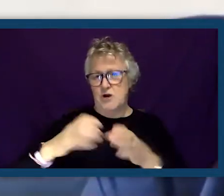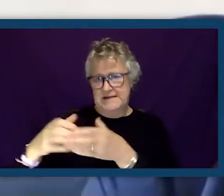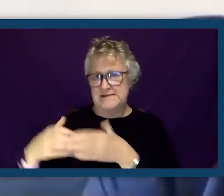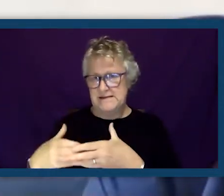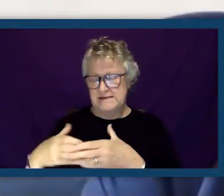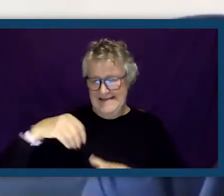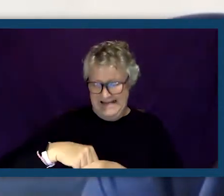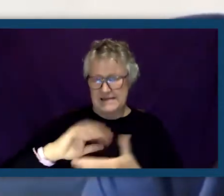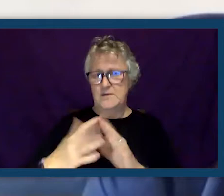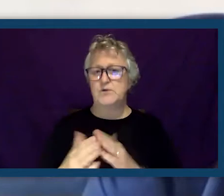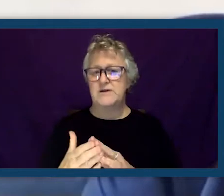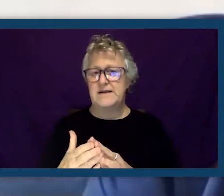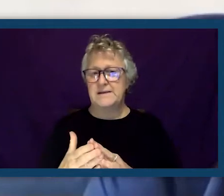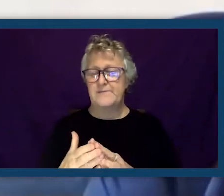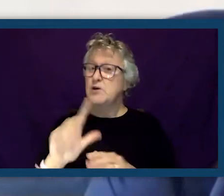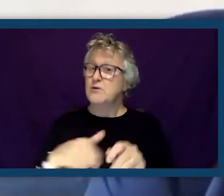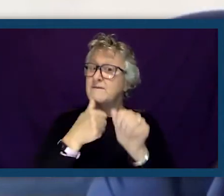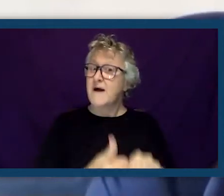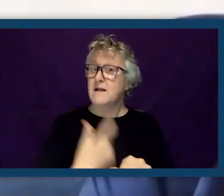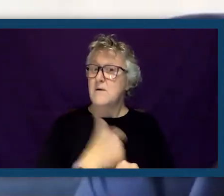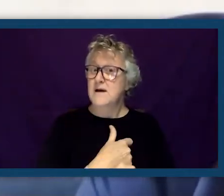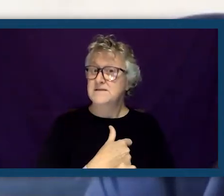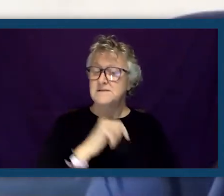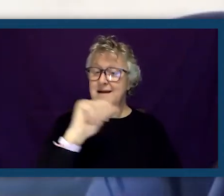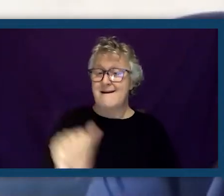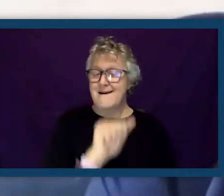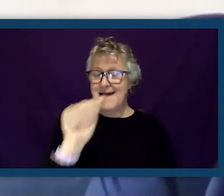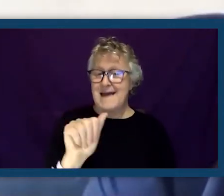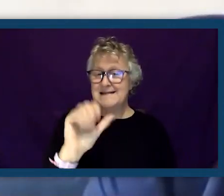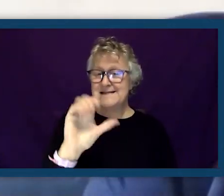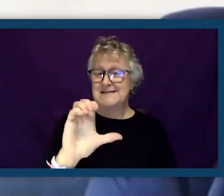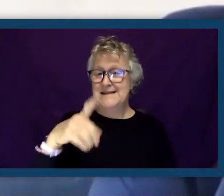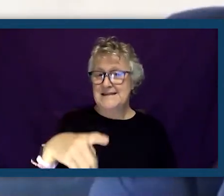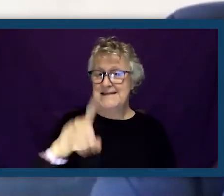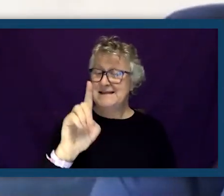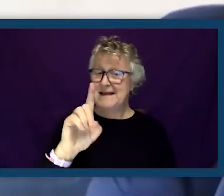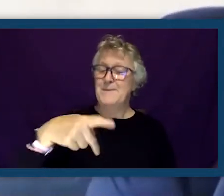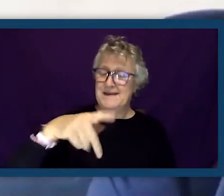AAPI community. You can follow us at CDP API Caucus or